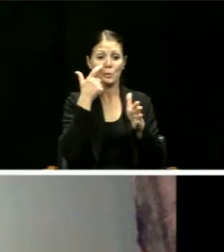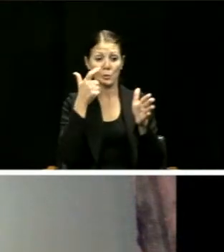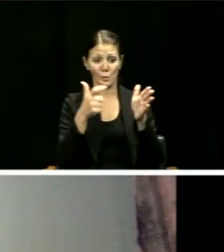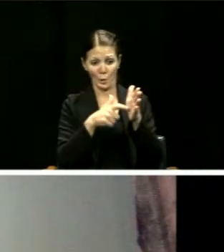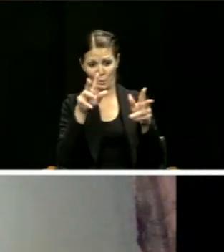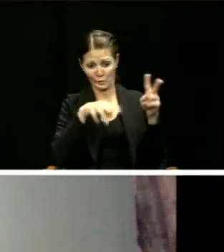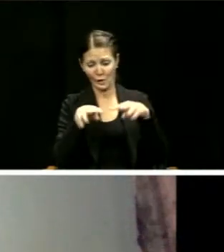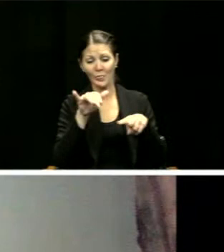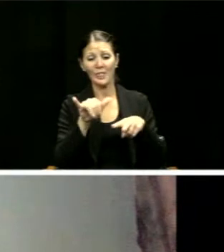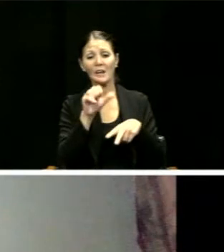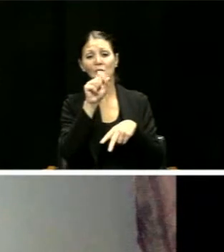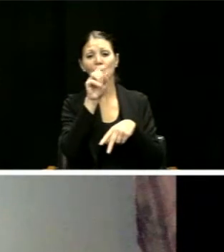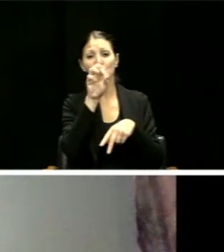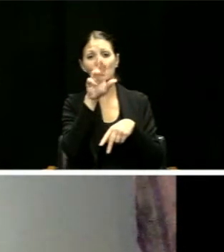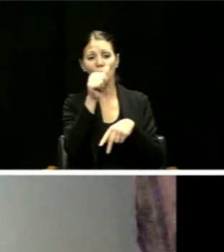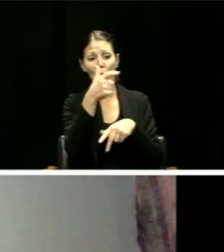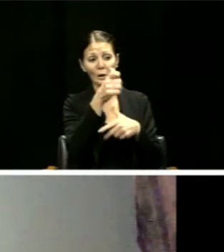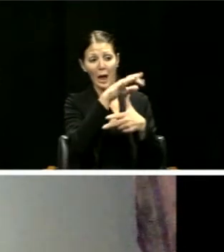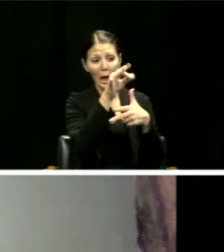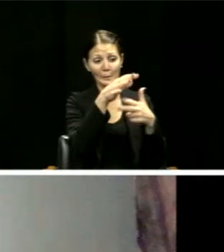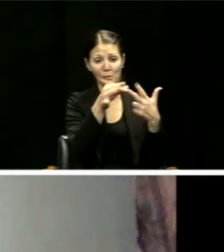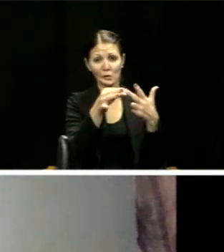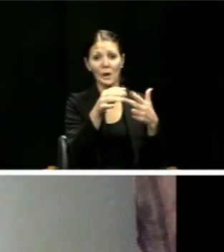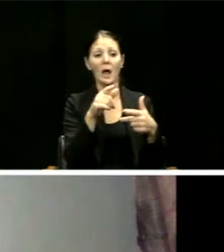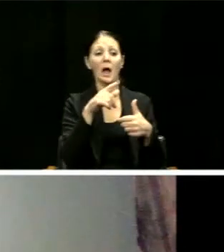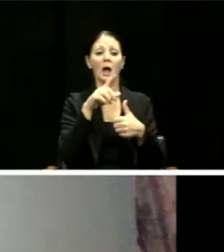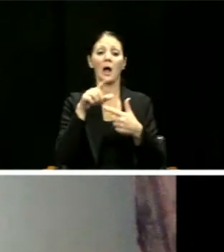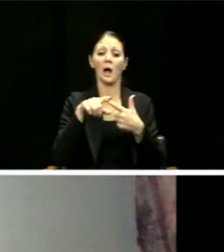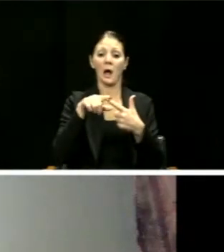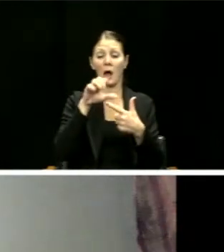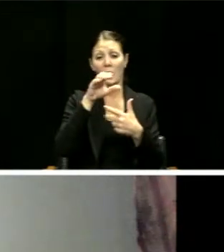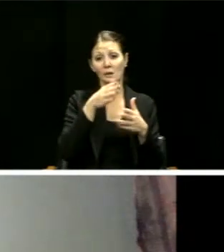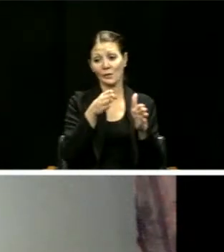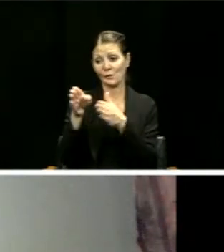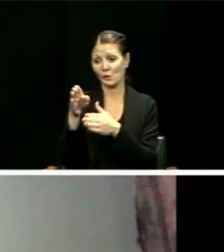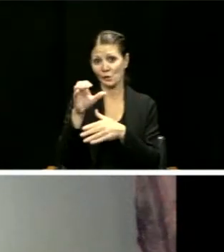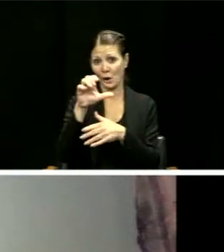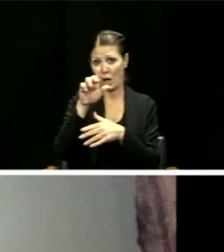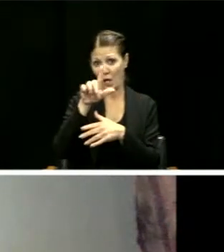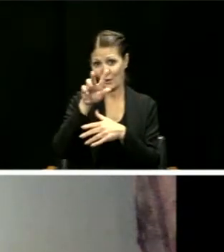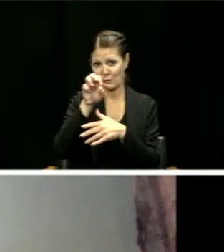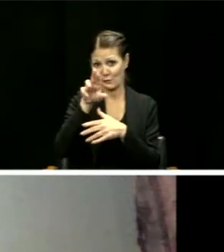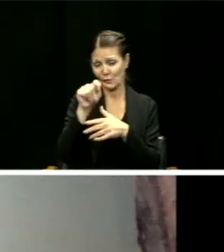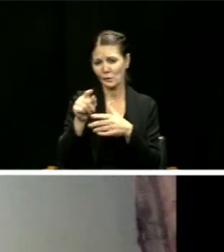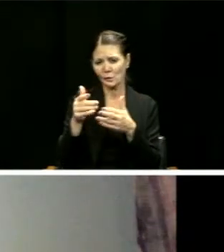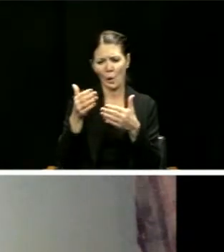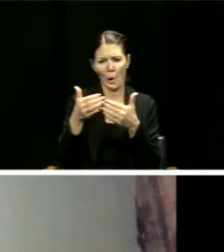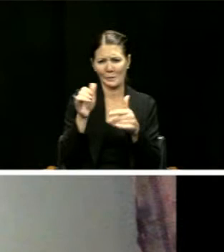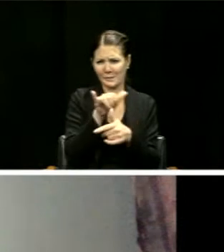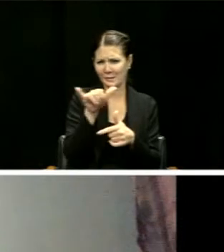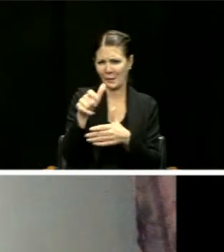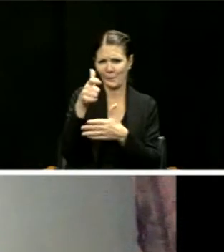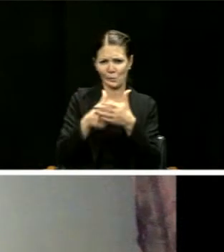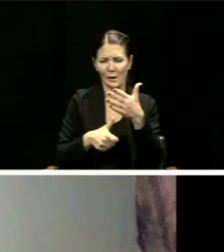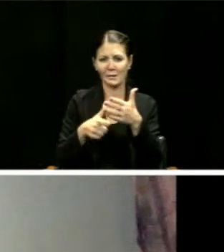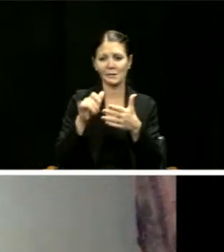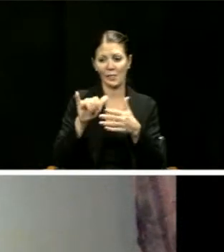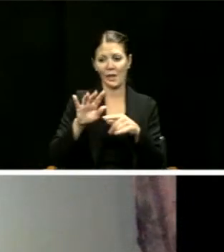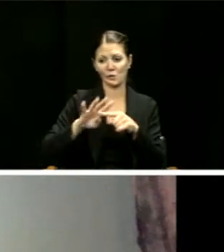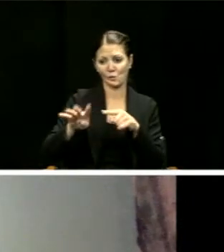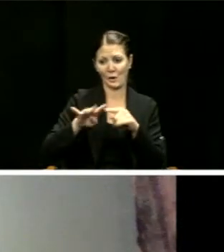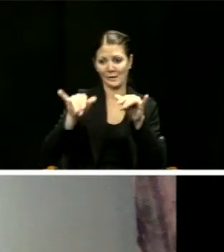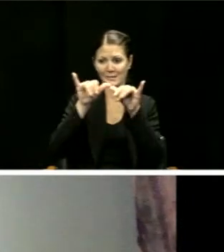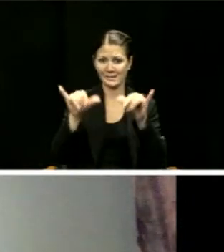storage option and the Arundel diversion culvert, they were pretty close in cost. It was the whole drainage system that was